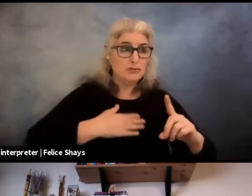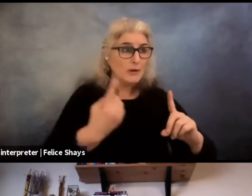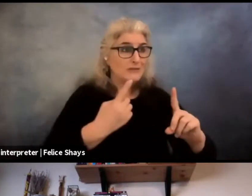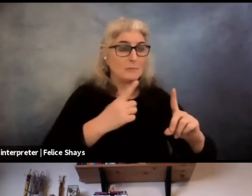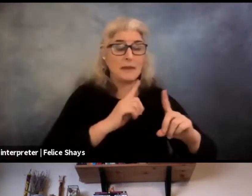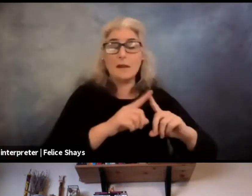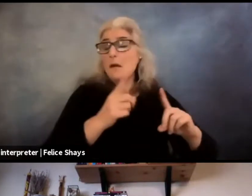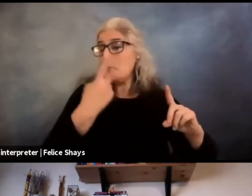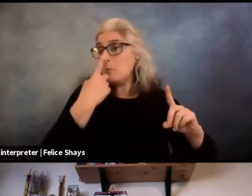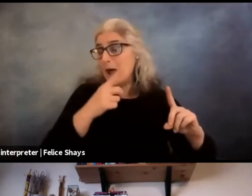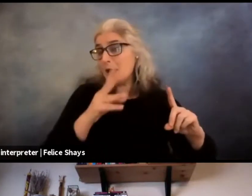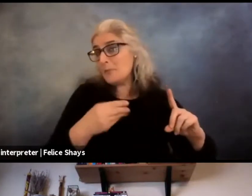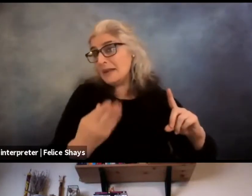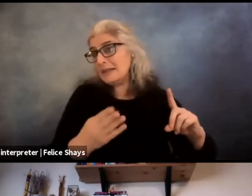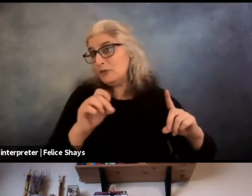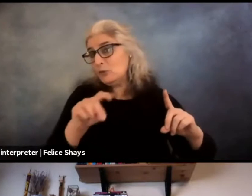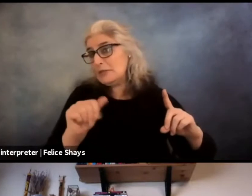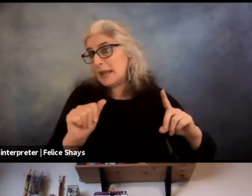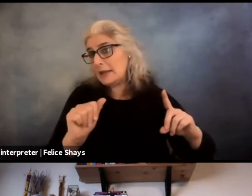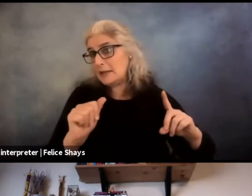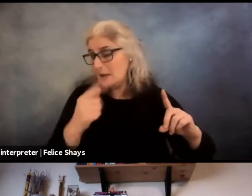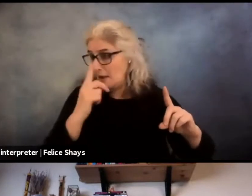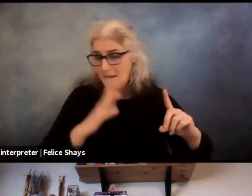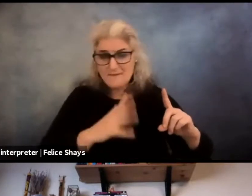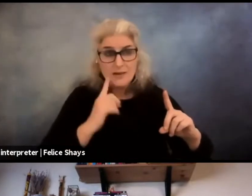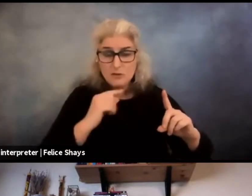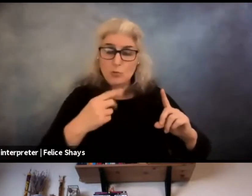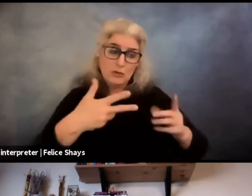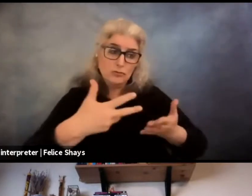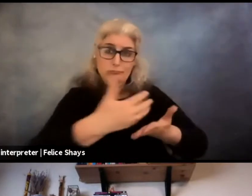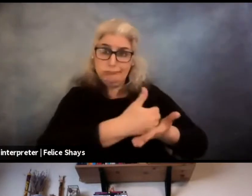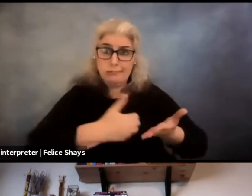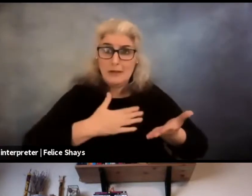small organization saving the world, and I can help them by giving, you know. So